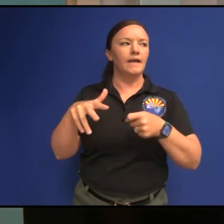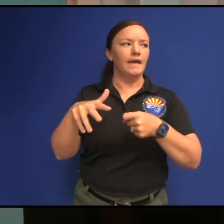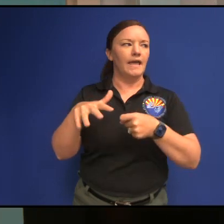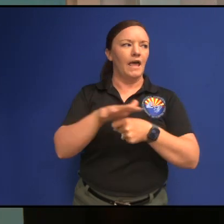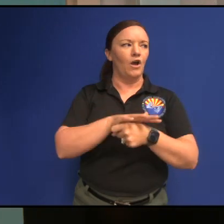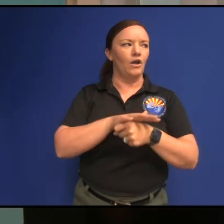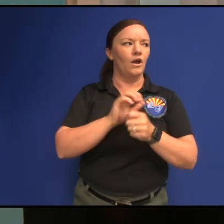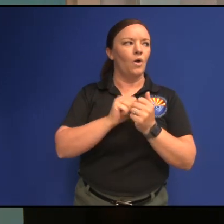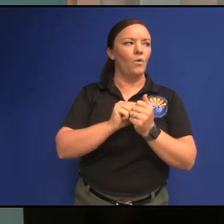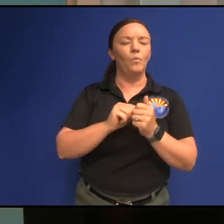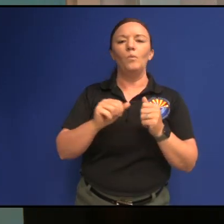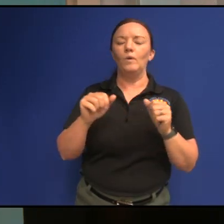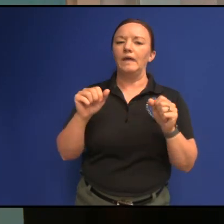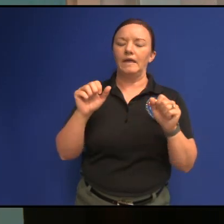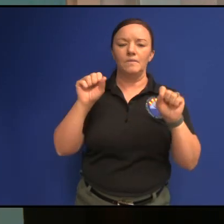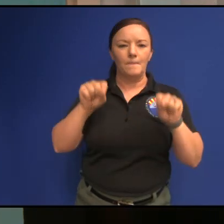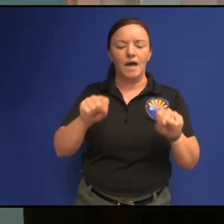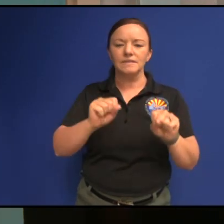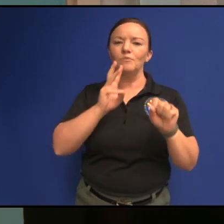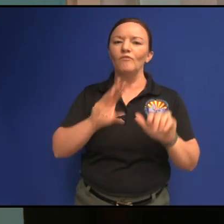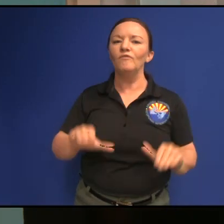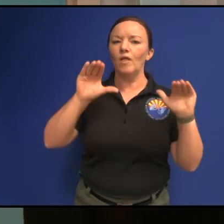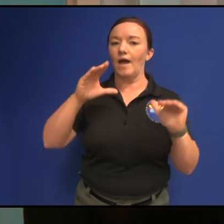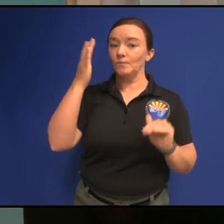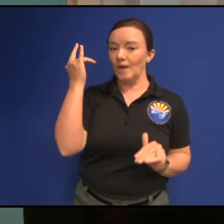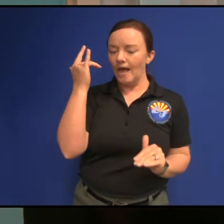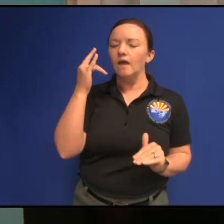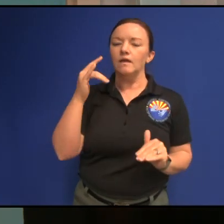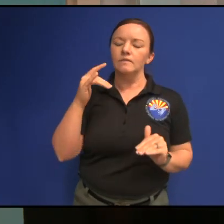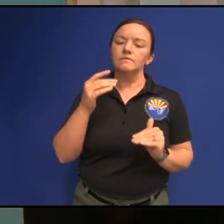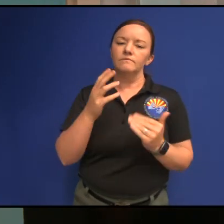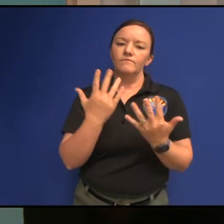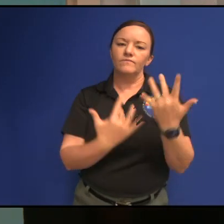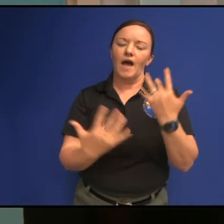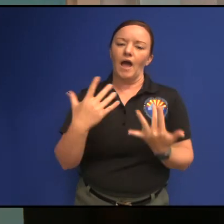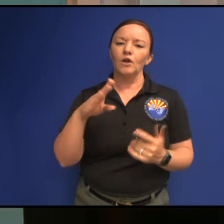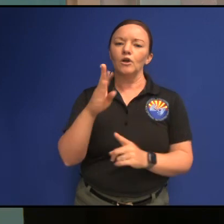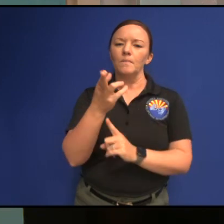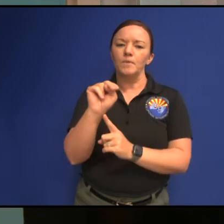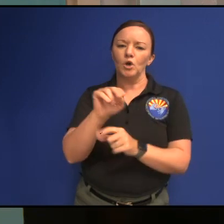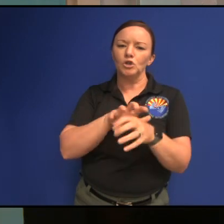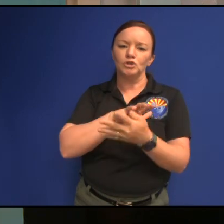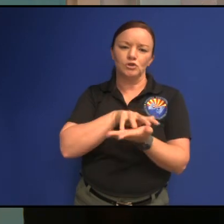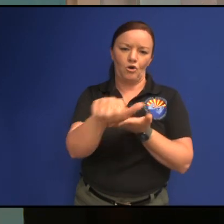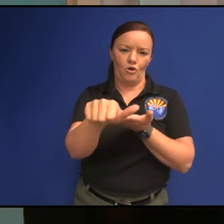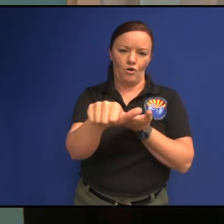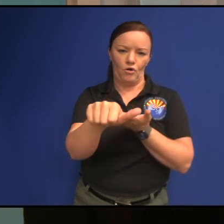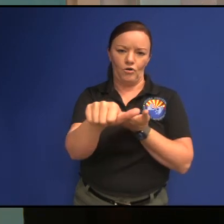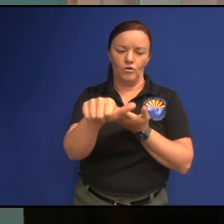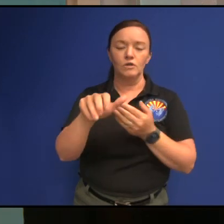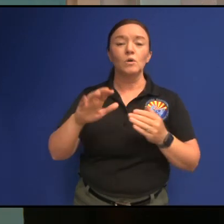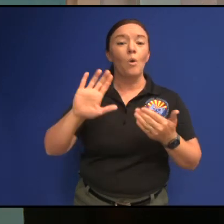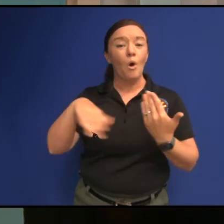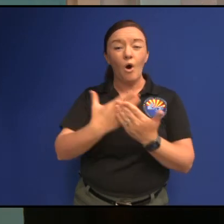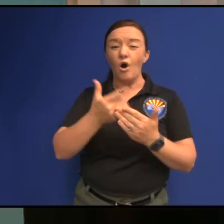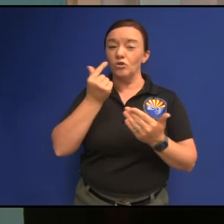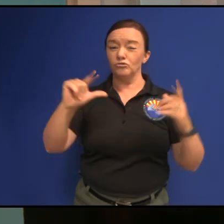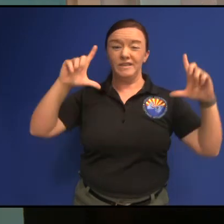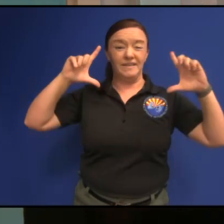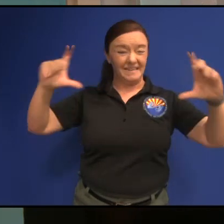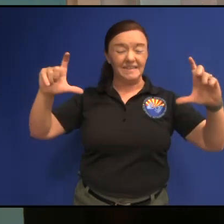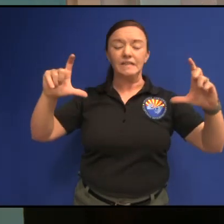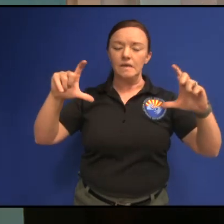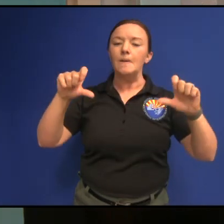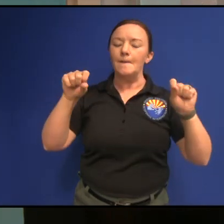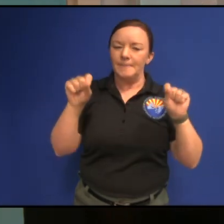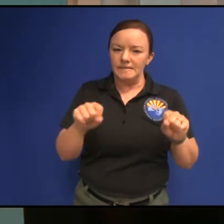with wildfire burn scar flooding possible. So there's a flood advisory, a flash flood advisory, giving you a heads up that there's a good